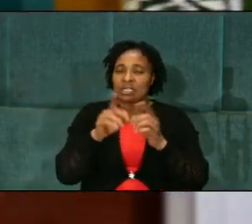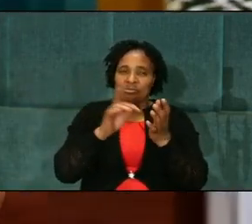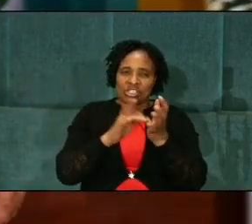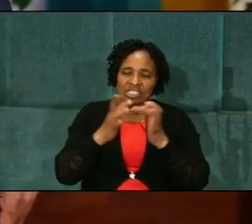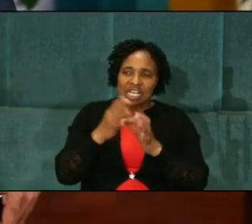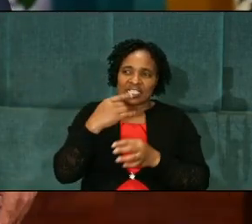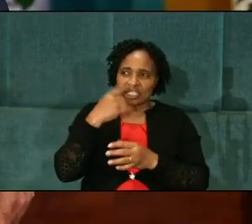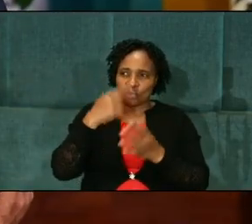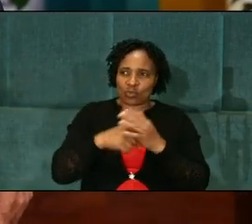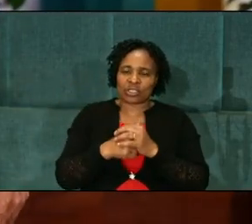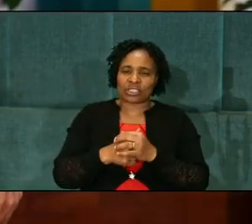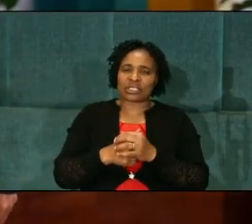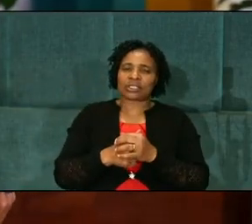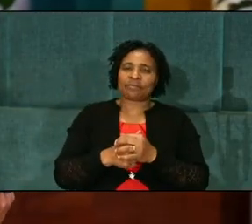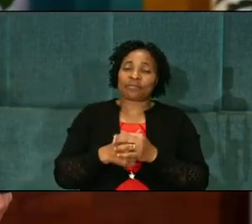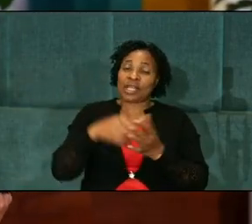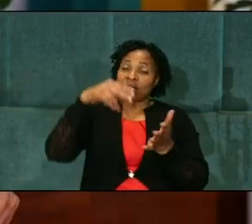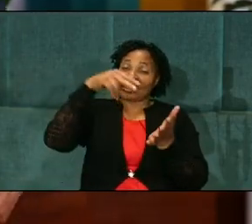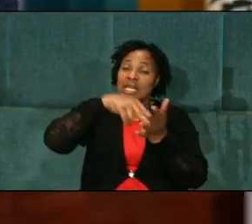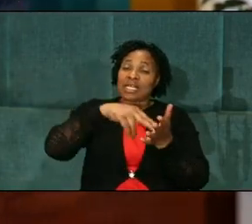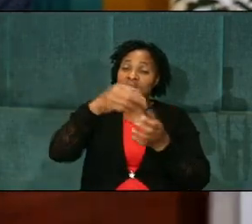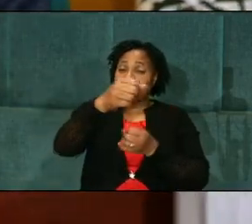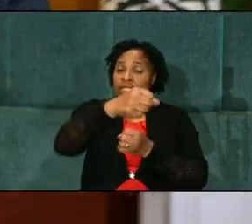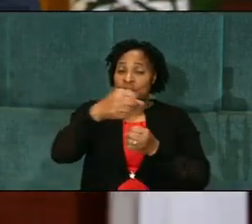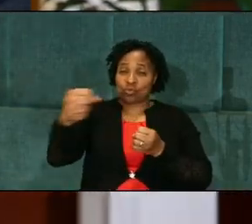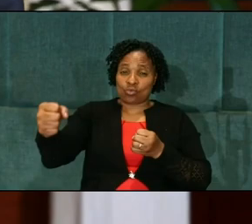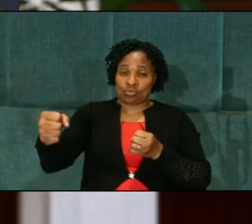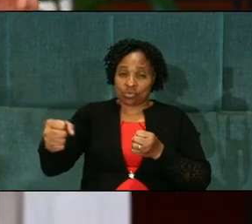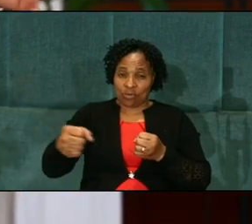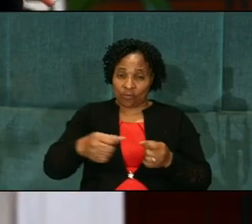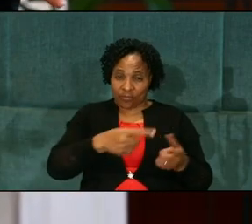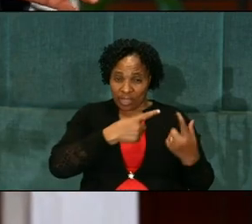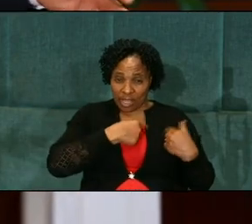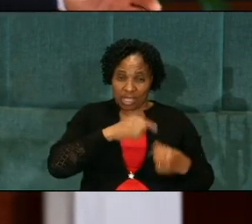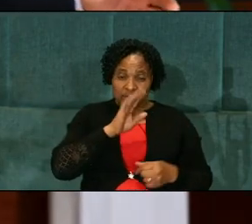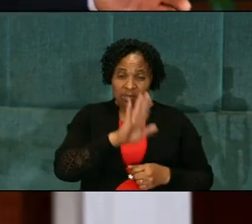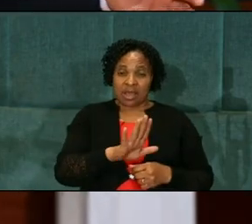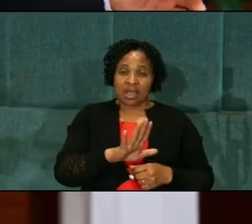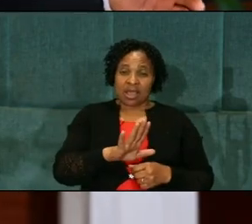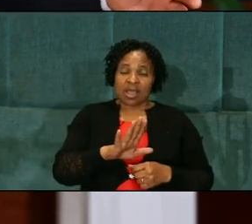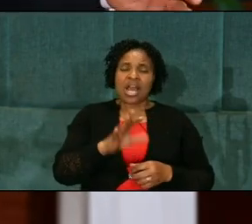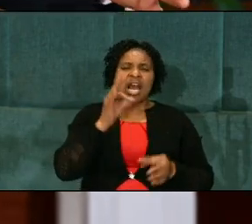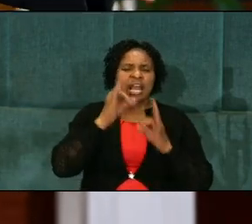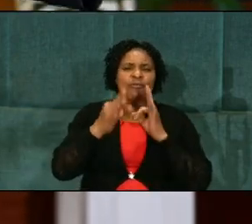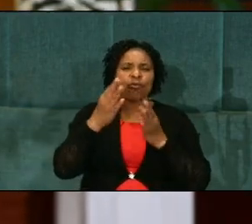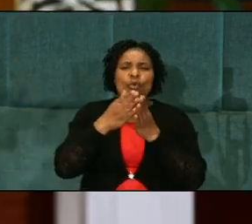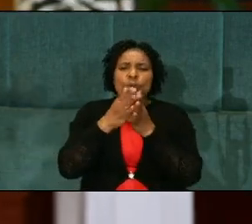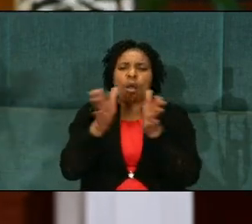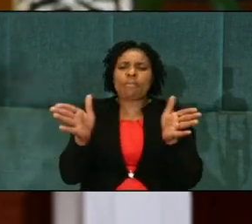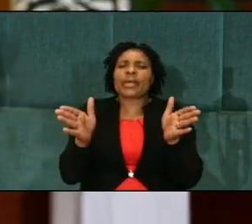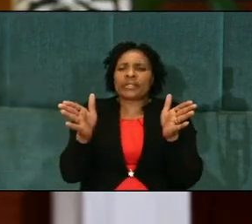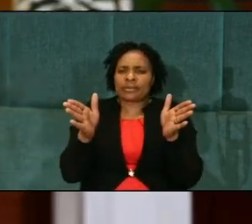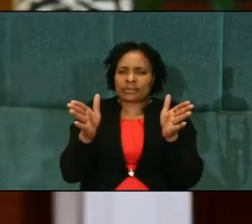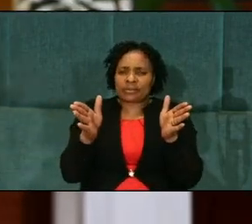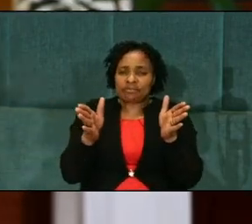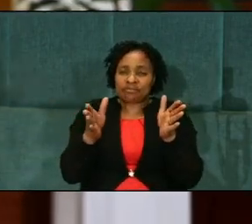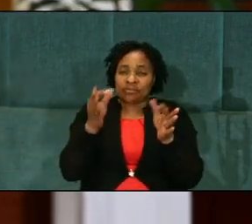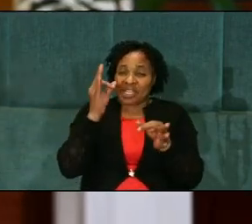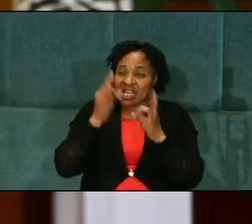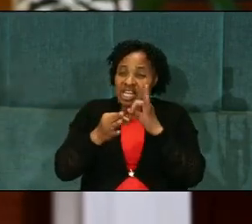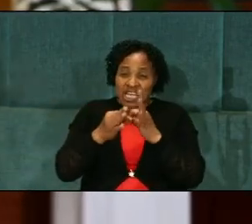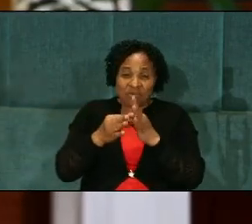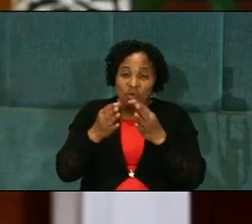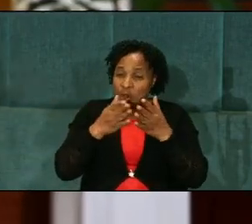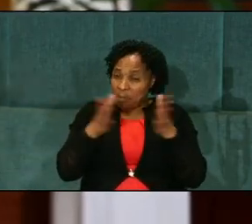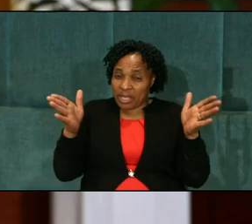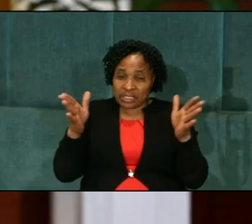says, I'll stand at the door and knock. And I'm going to open it up to you. If you have not yet given your